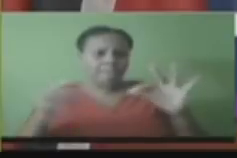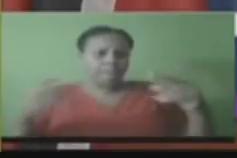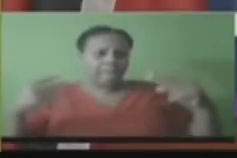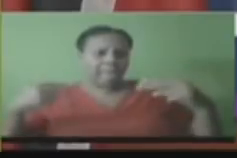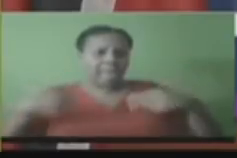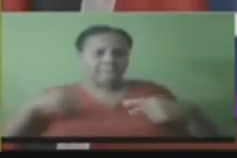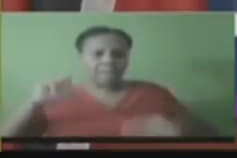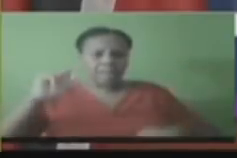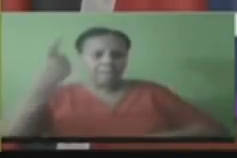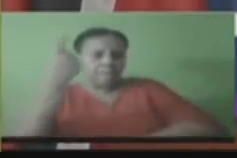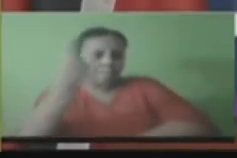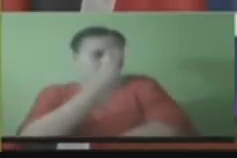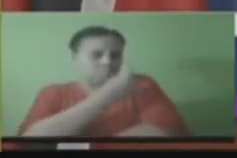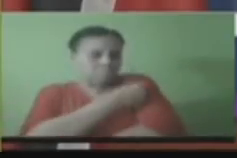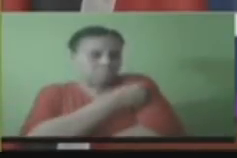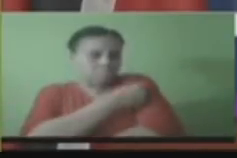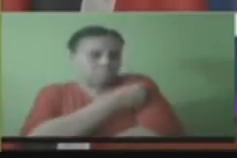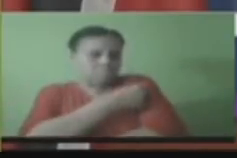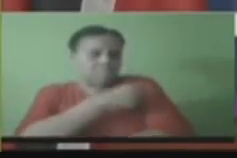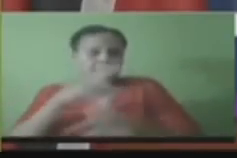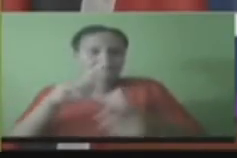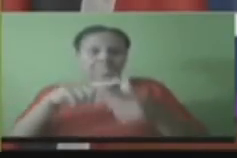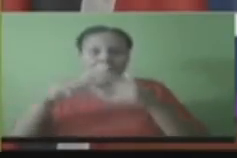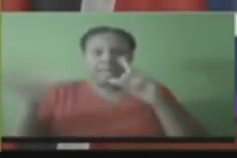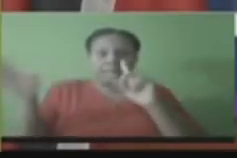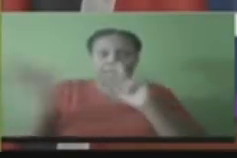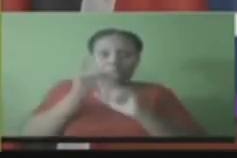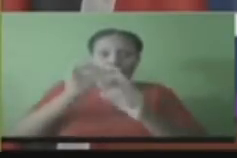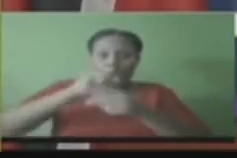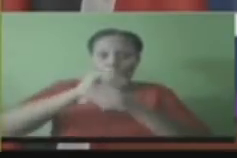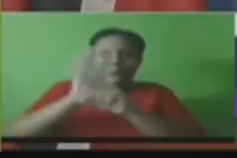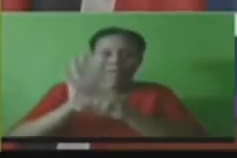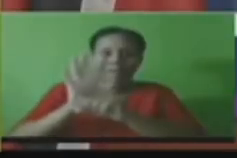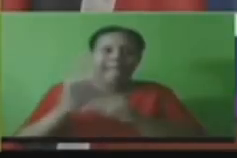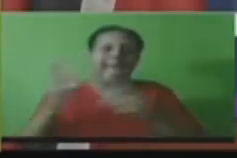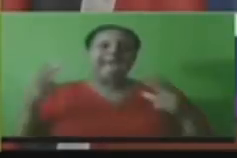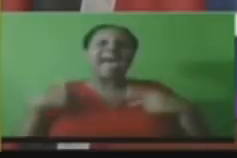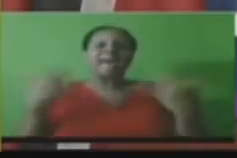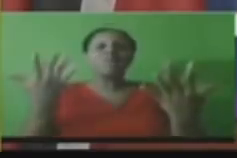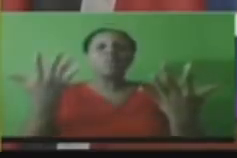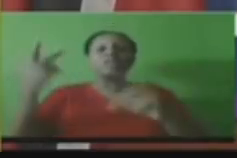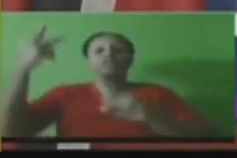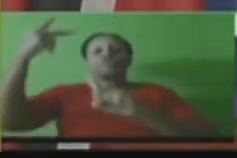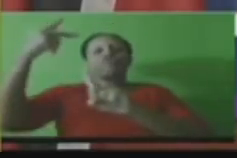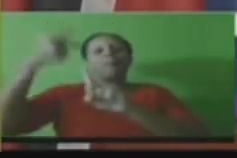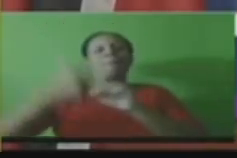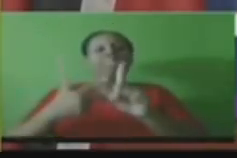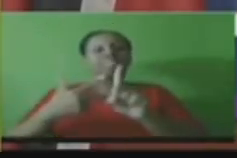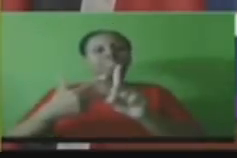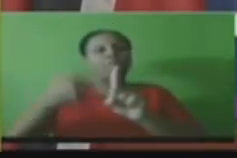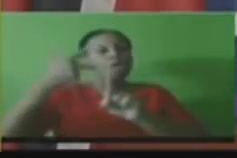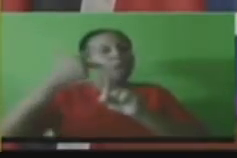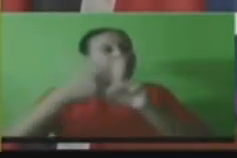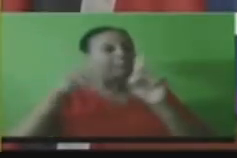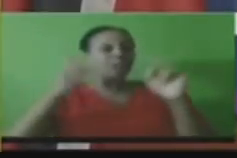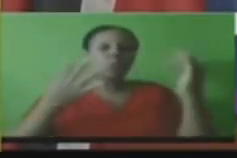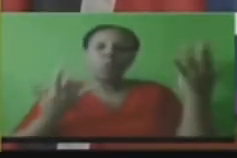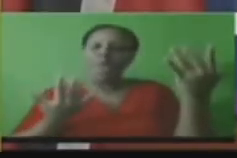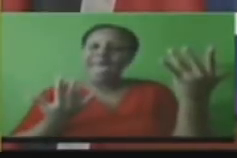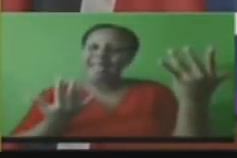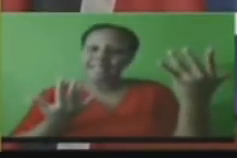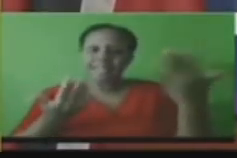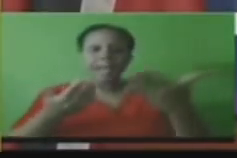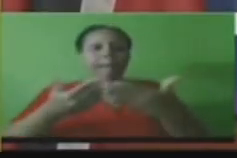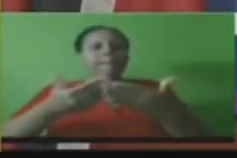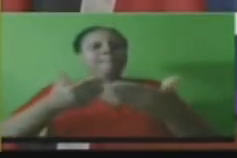COVID-19, you wait 3 months from the date of that COVID confirmation that you're positive, and you have your second dose, which will be a booster. There's